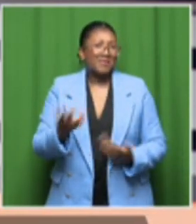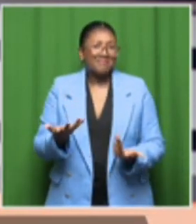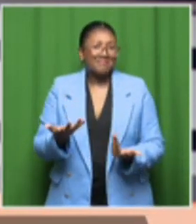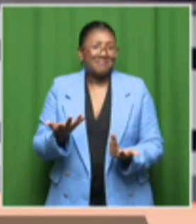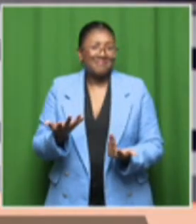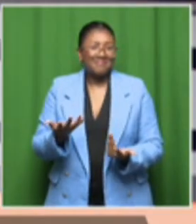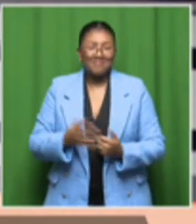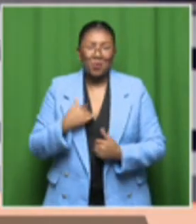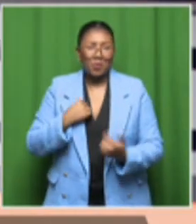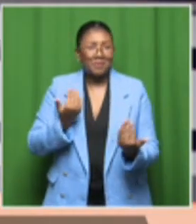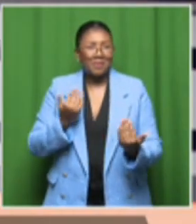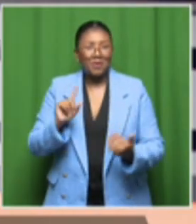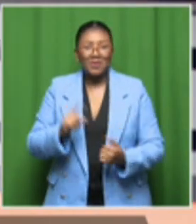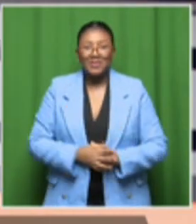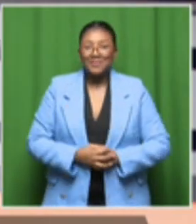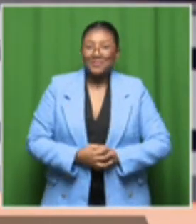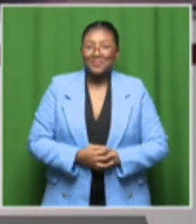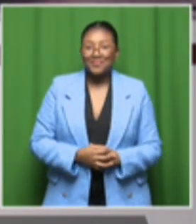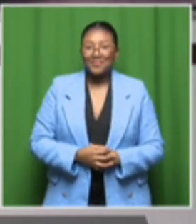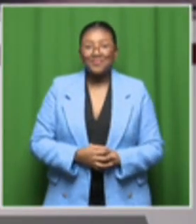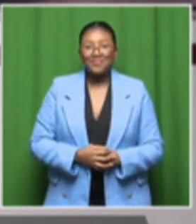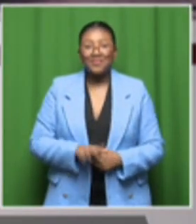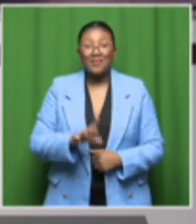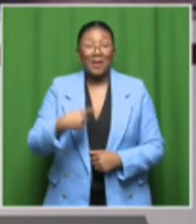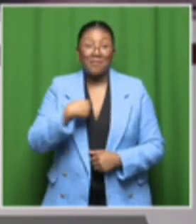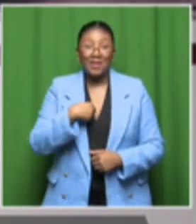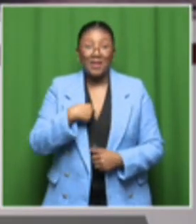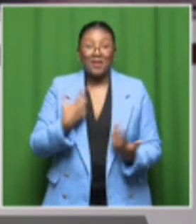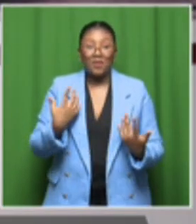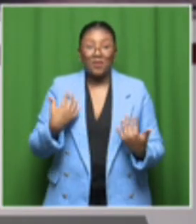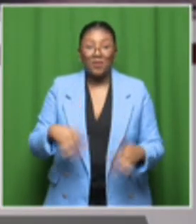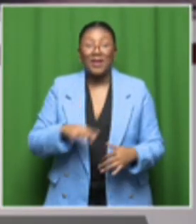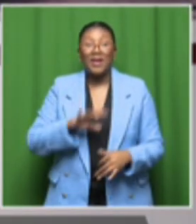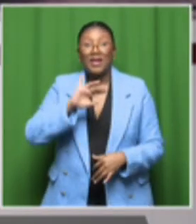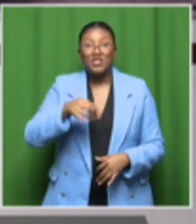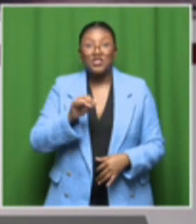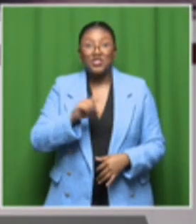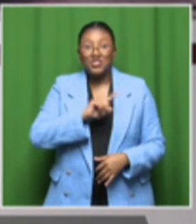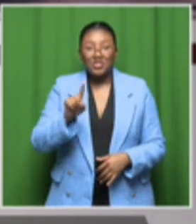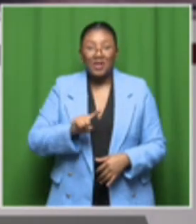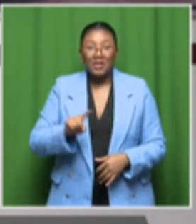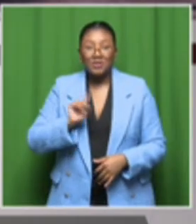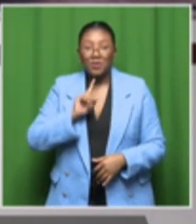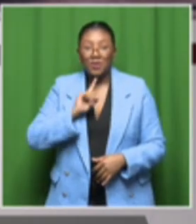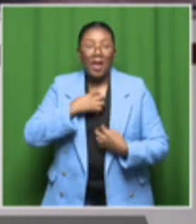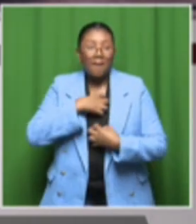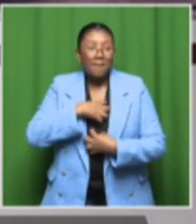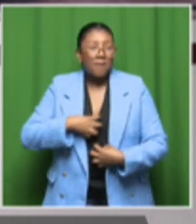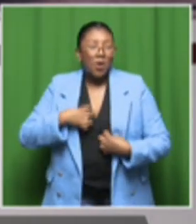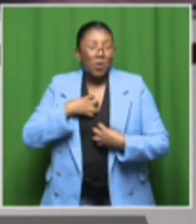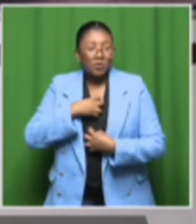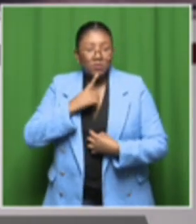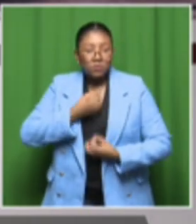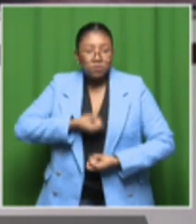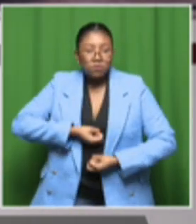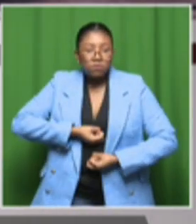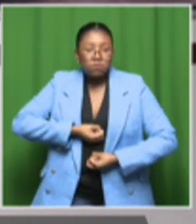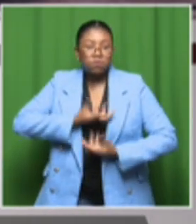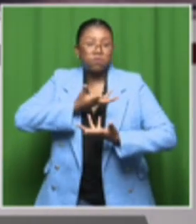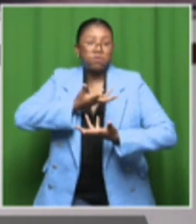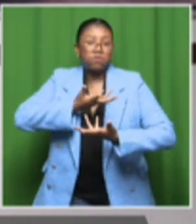What can we expect? I think for me, jazz evokes more of an emotional feeling because it kind